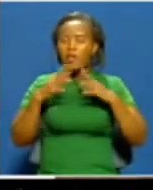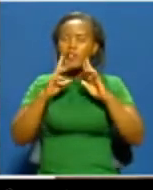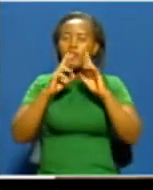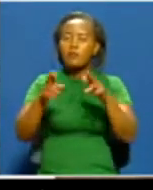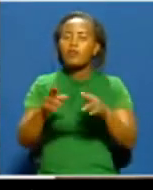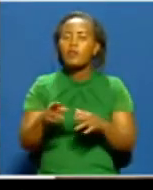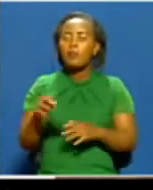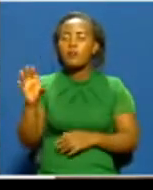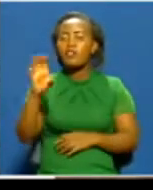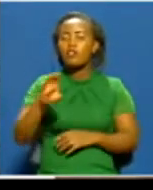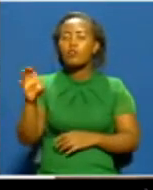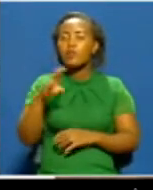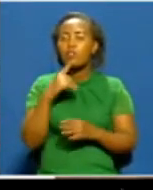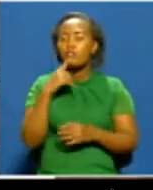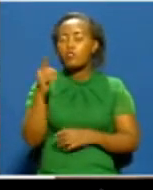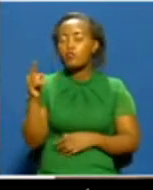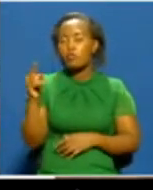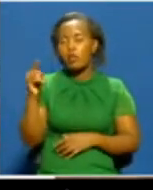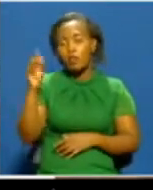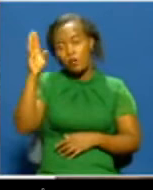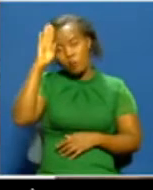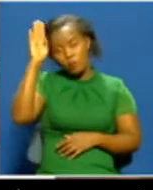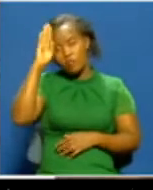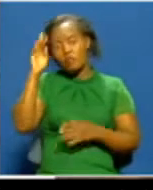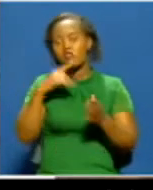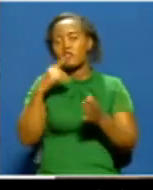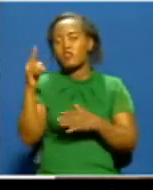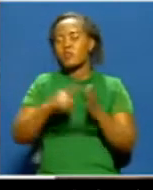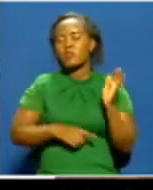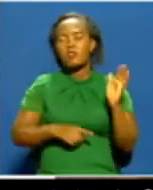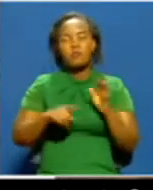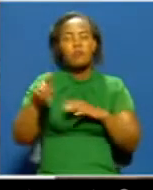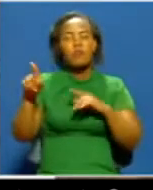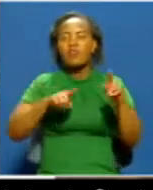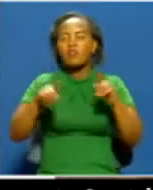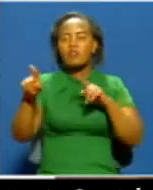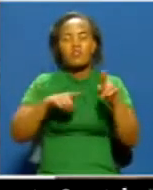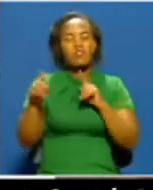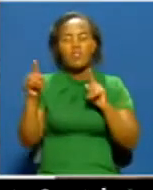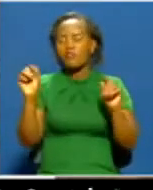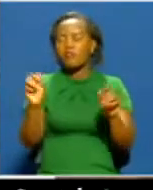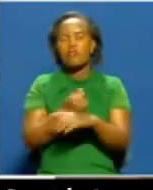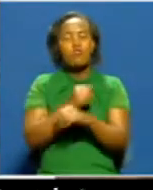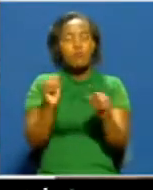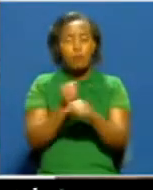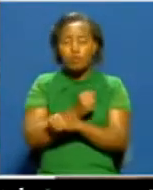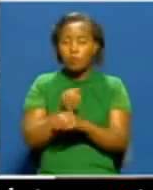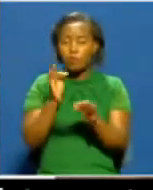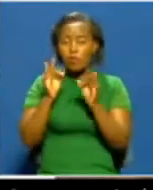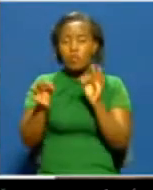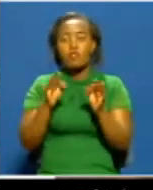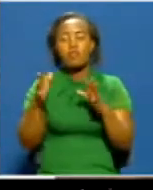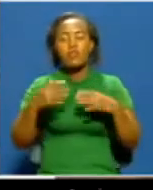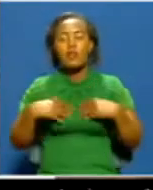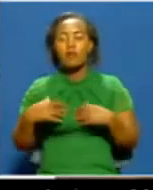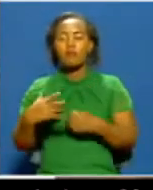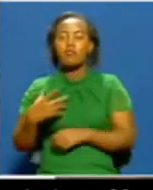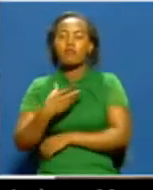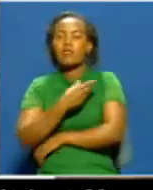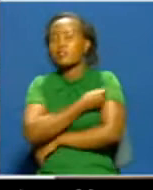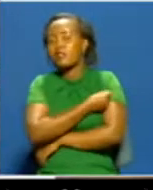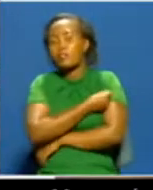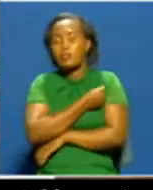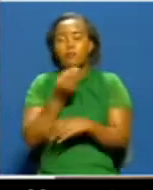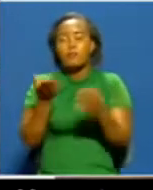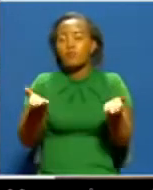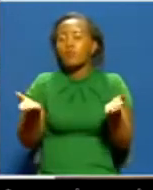saying to the British people that they cannot travel, you know, if they have been vaccinated with AstraZeneca. Now, what is to stop the British